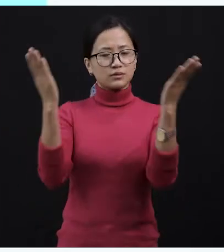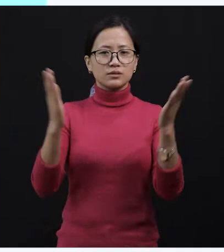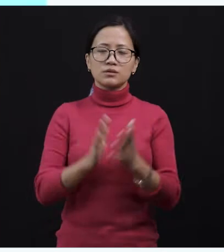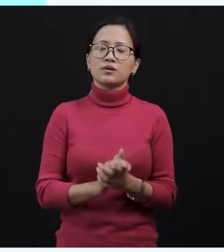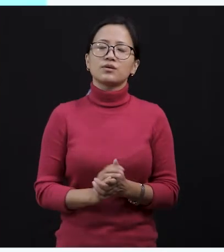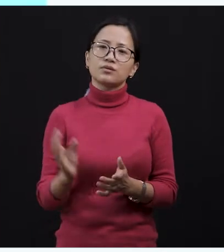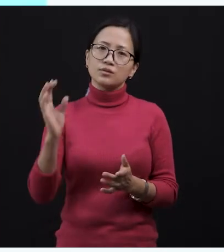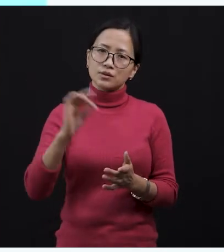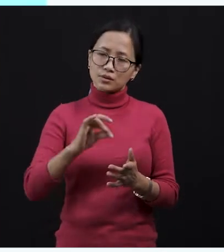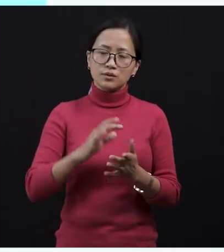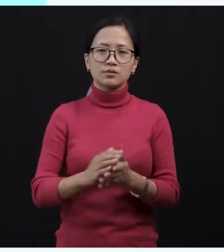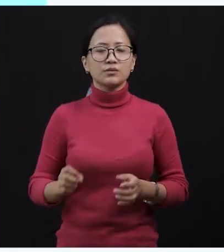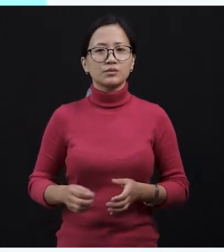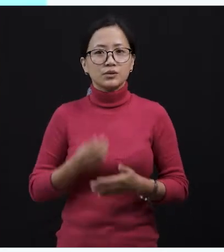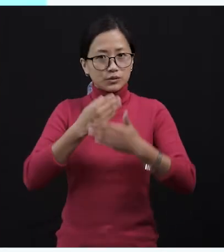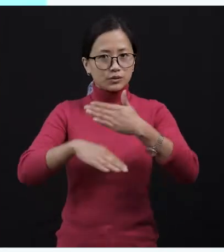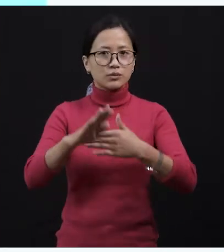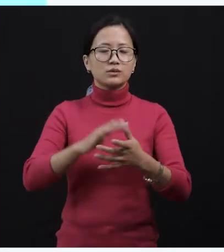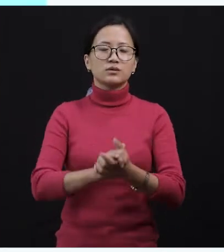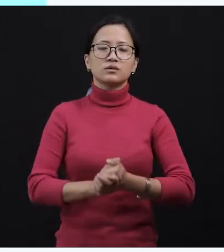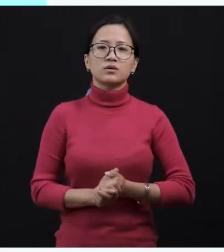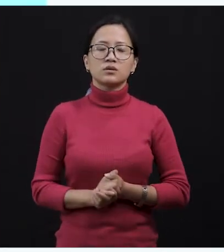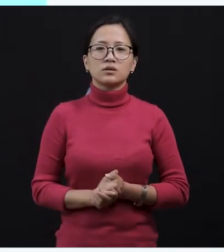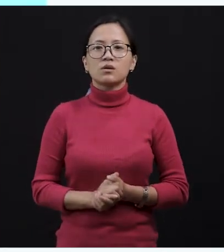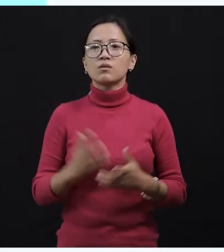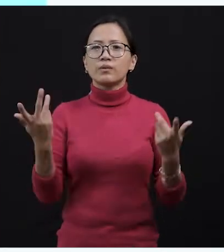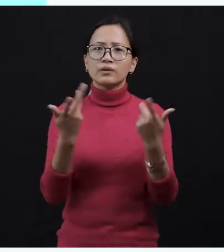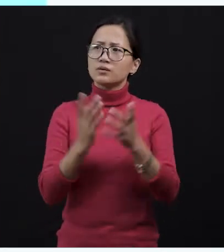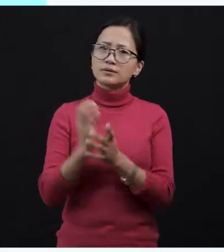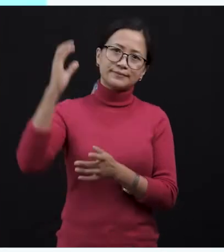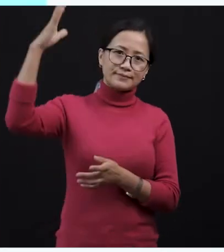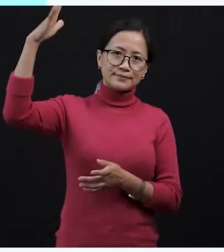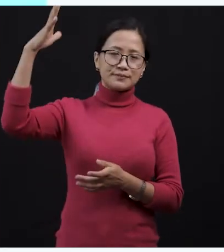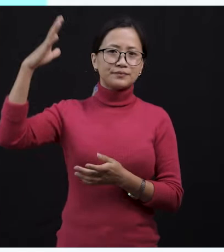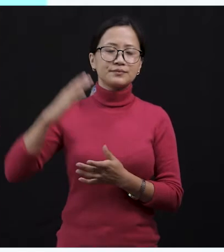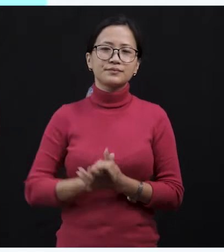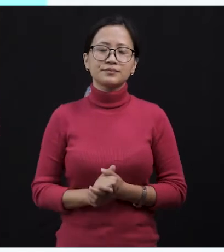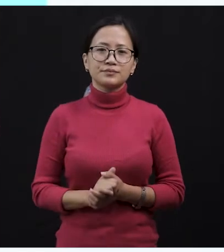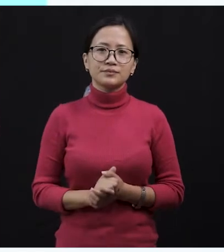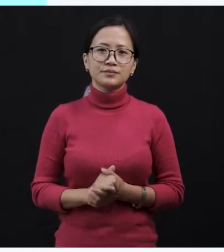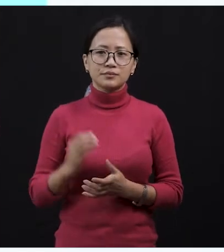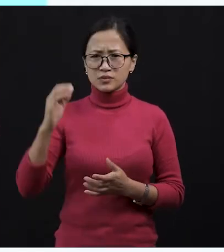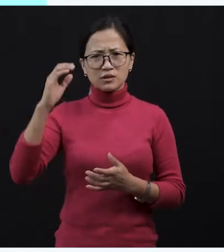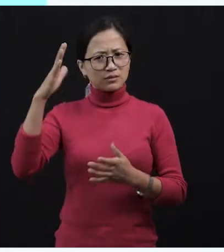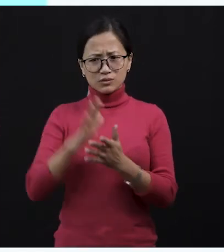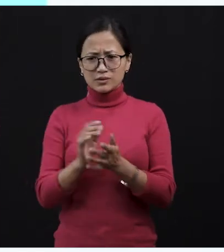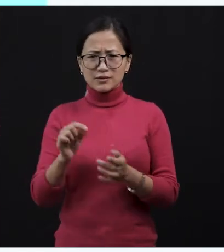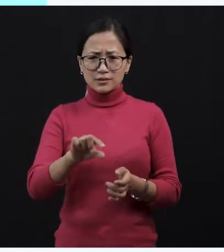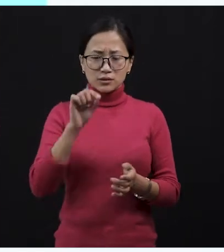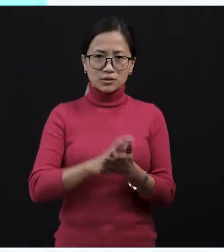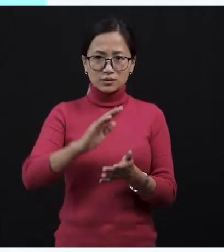can reproduce, right? Now, what about the sun? Now, with each new